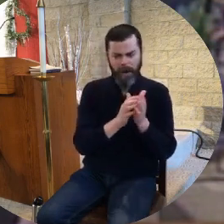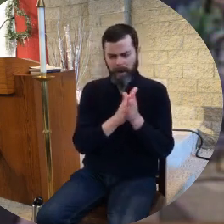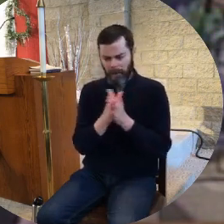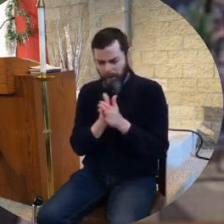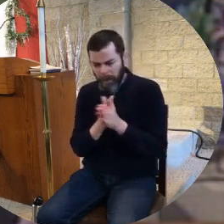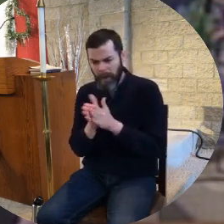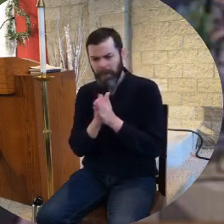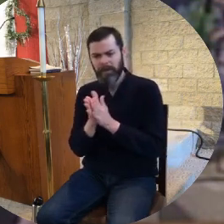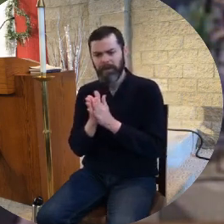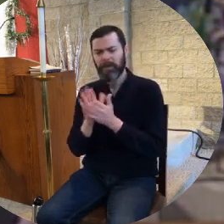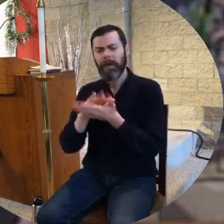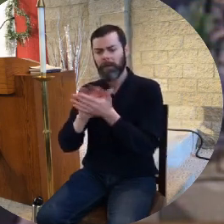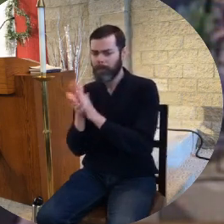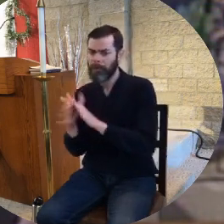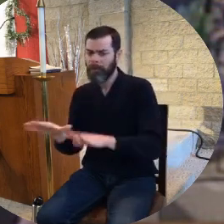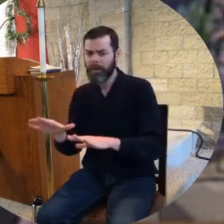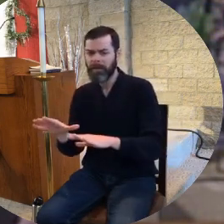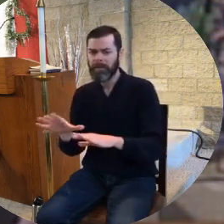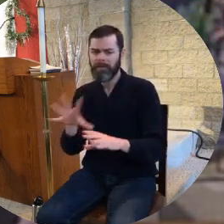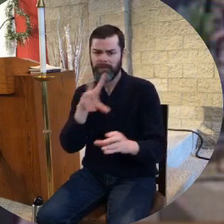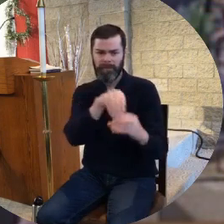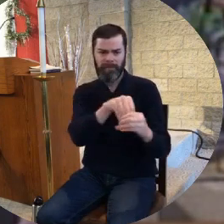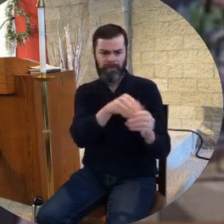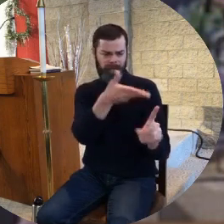and he was a man of peace,